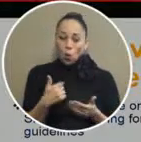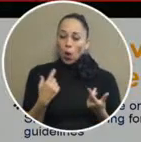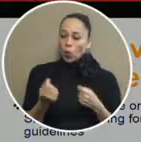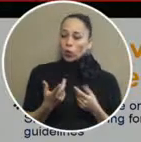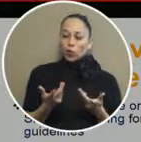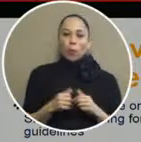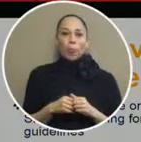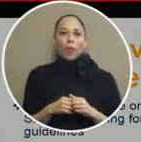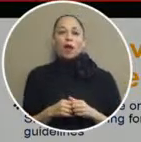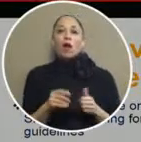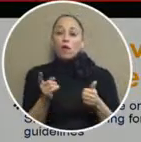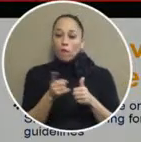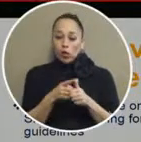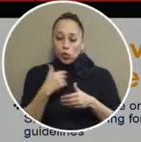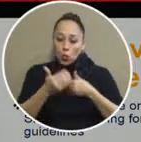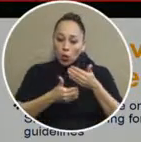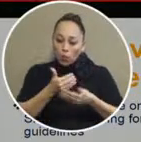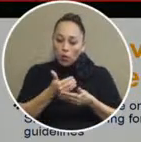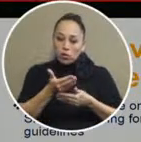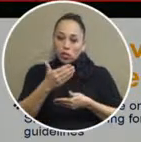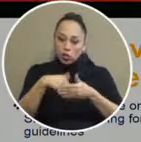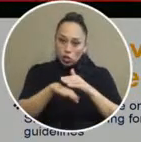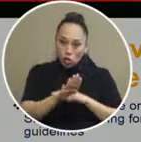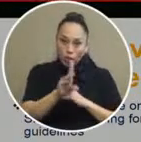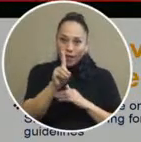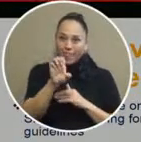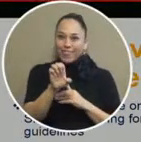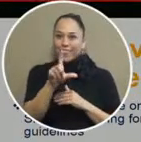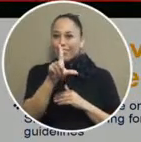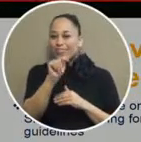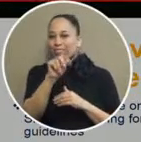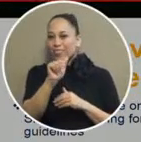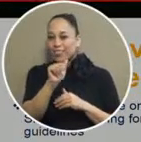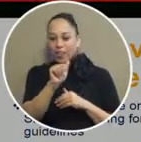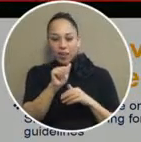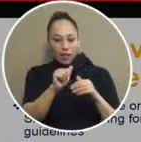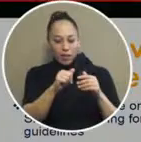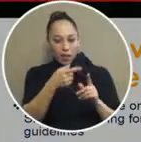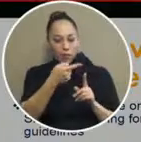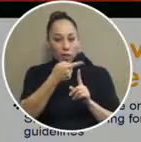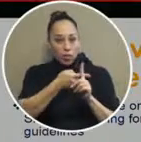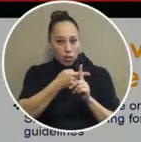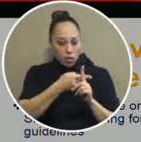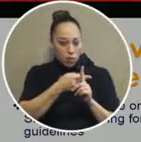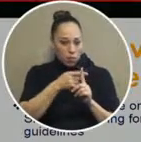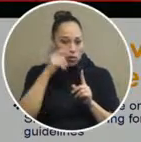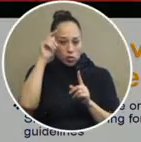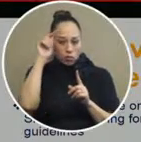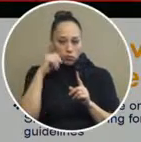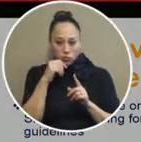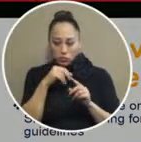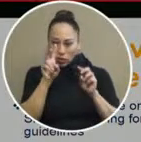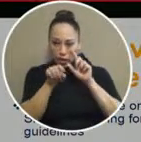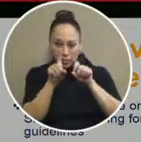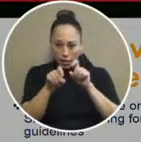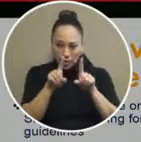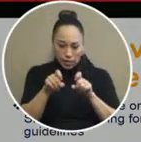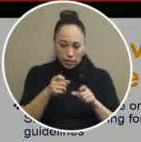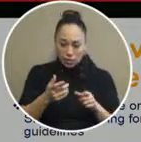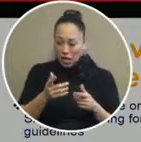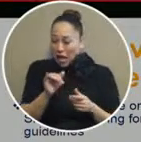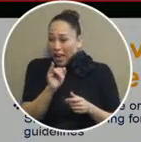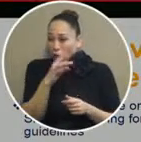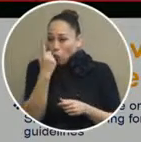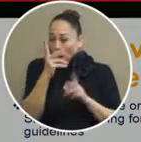we have deployed that process. You come in through the Delta site, temperature is taken, symptoms are assessed. If someone is